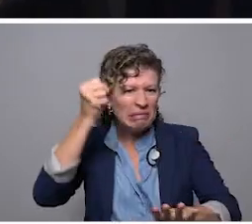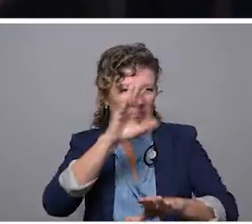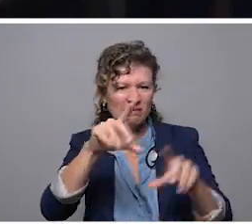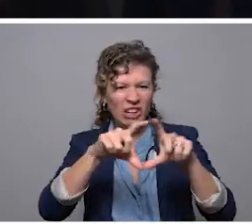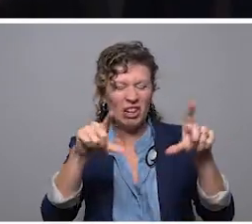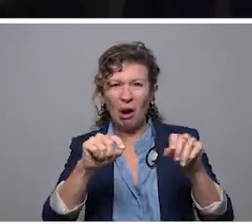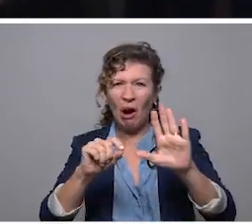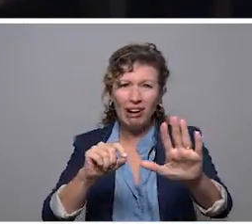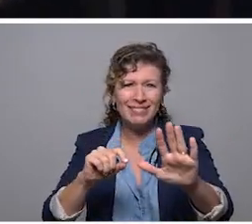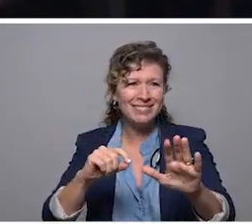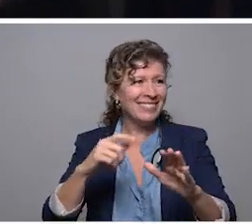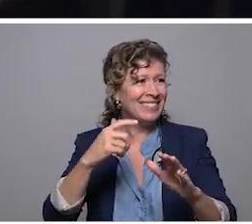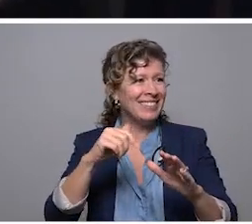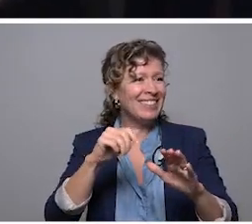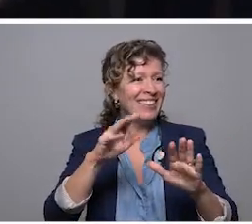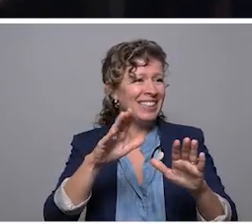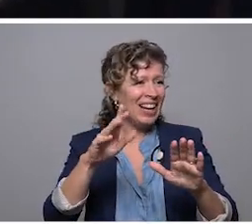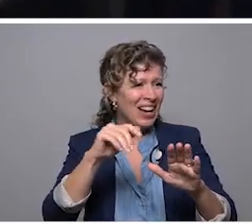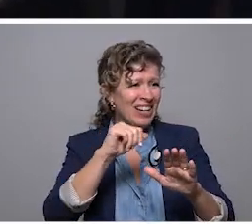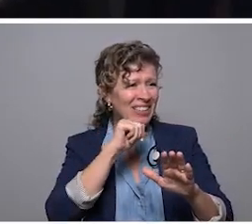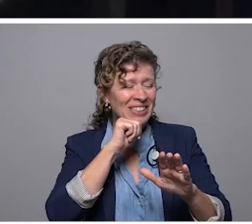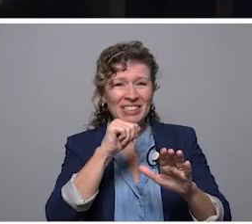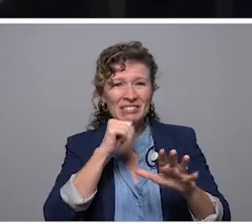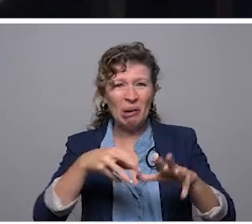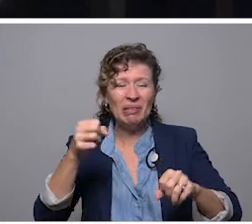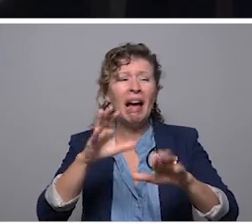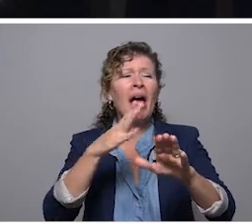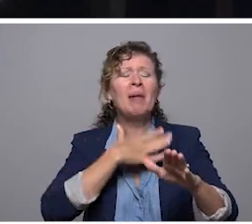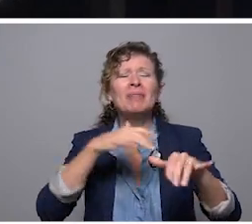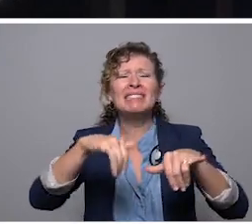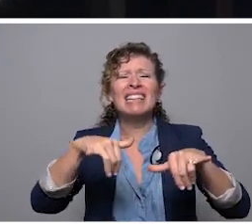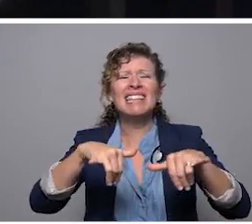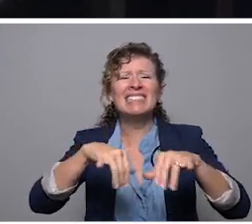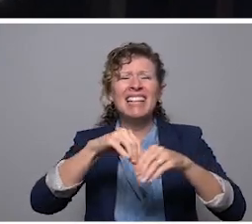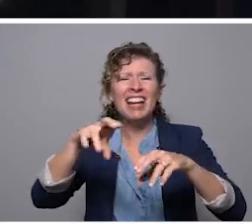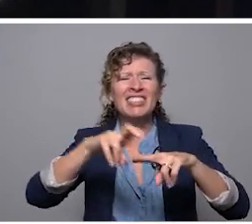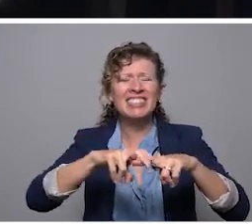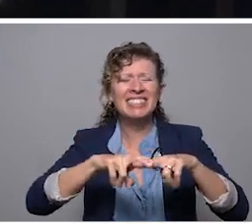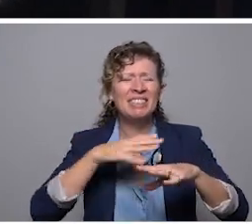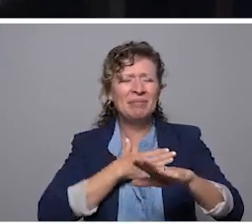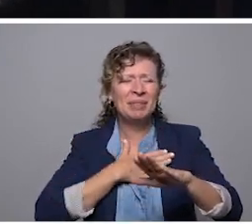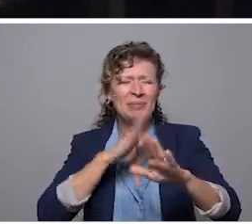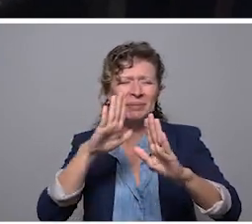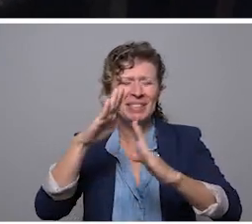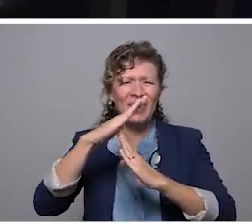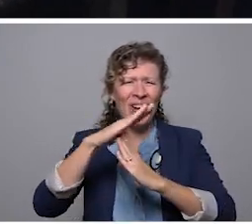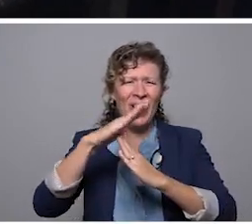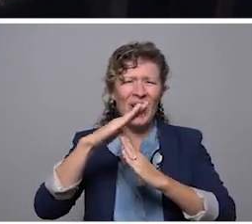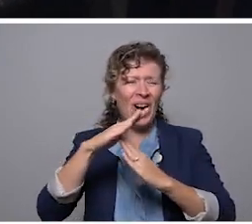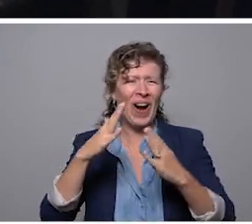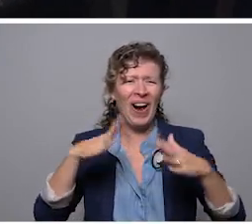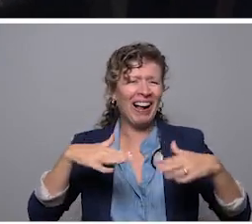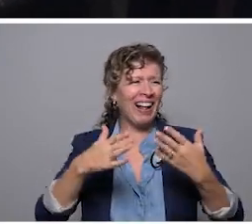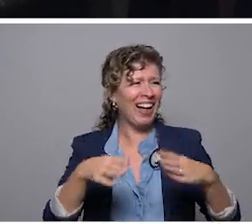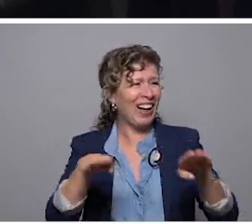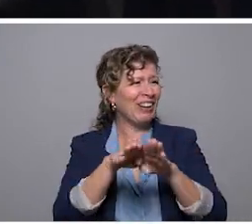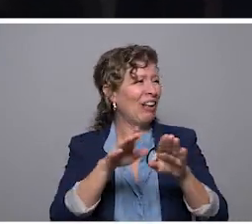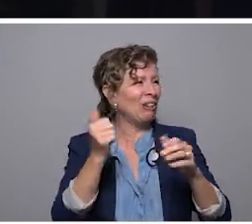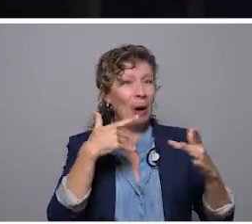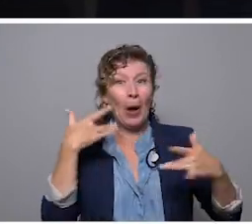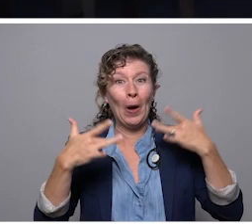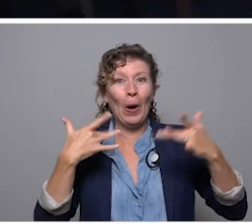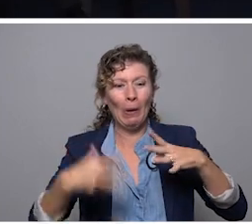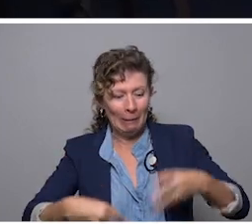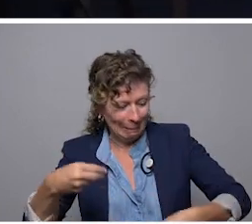pleas don't get it yet don't get it yet Stay se please until We are we Finish up this s Stay